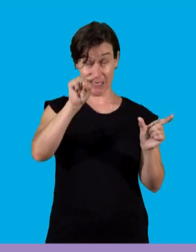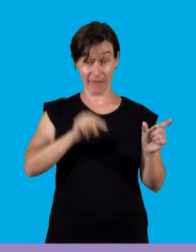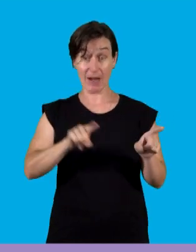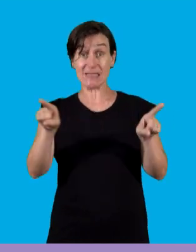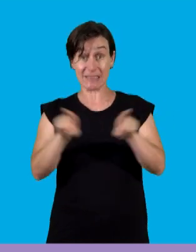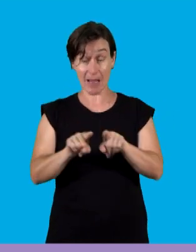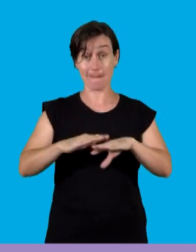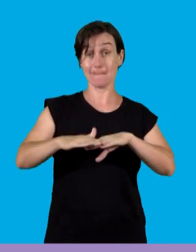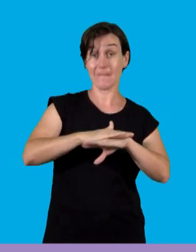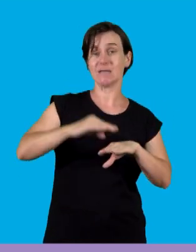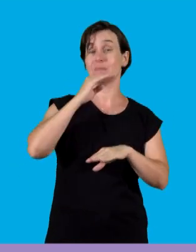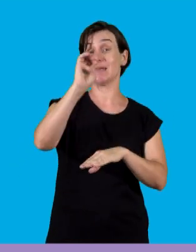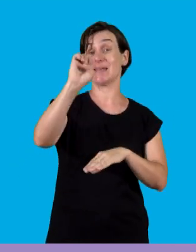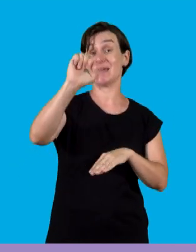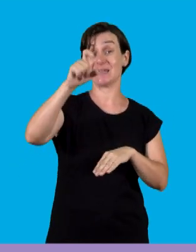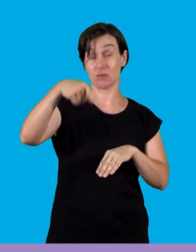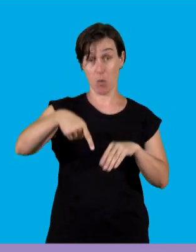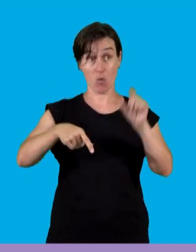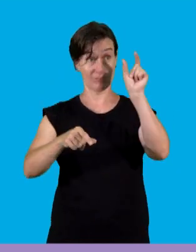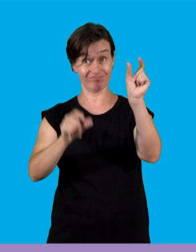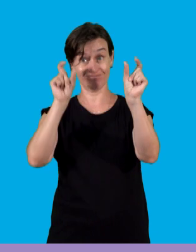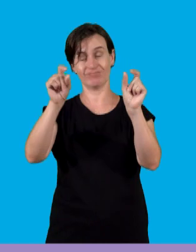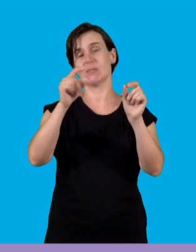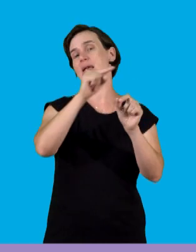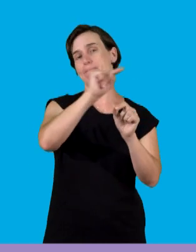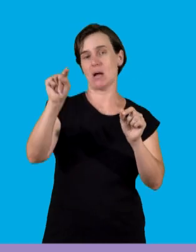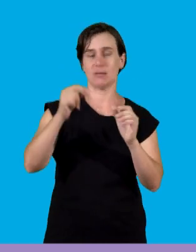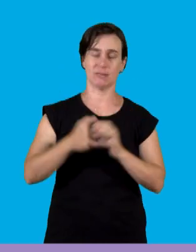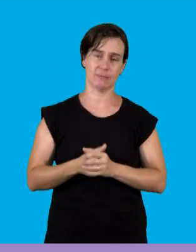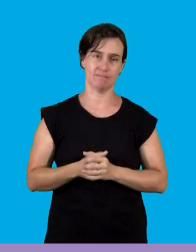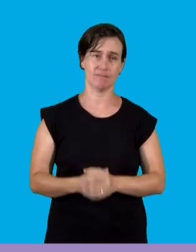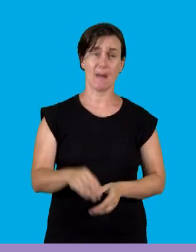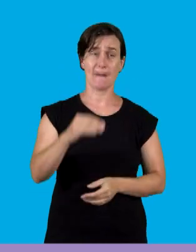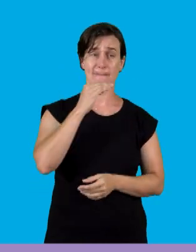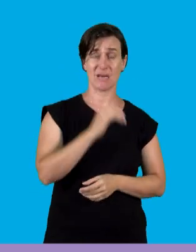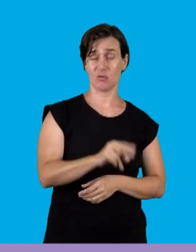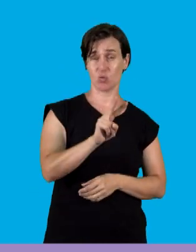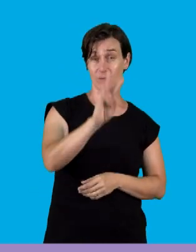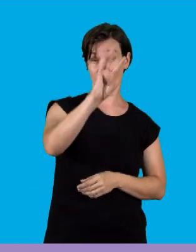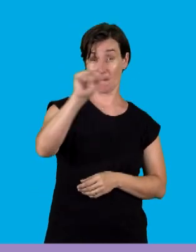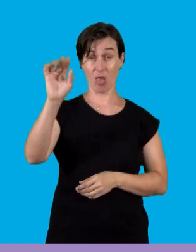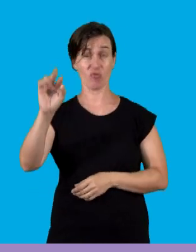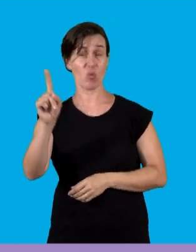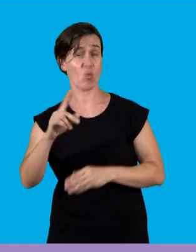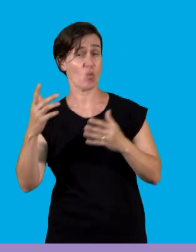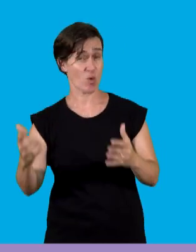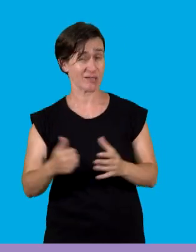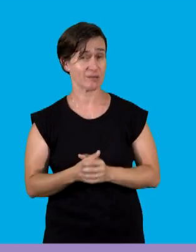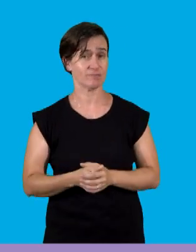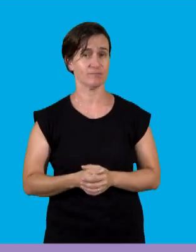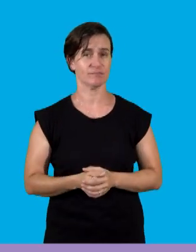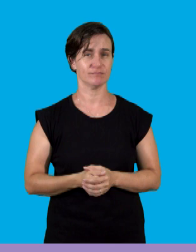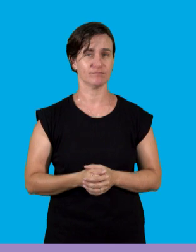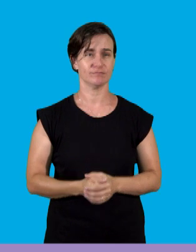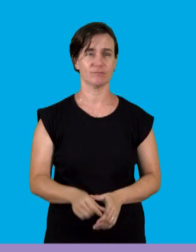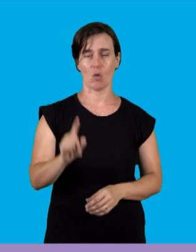same base, we subtract the exponents. Of course, 2 with an exponent of 4 minus 3 will give us